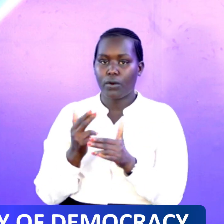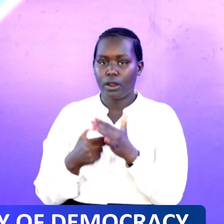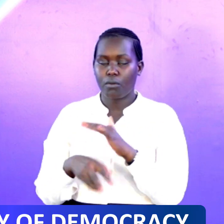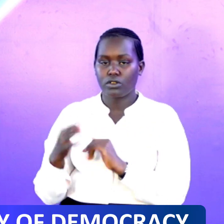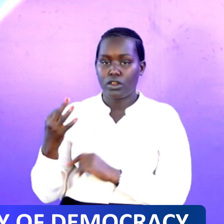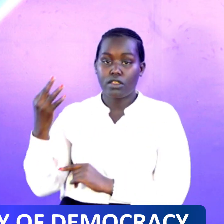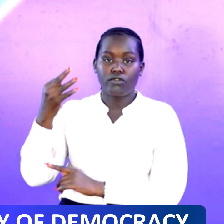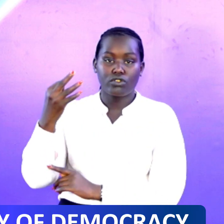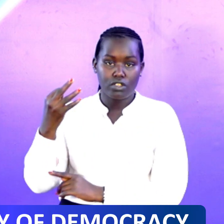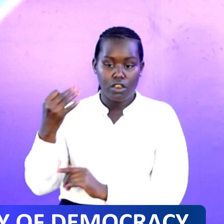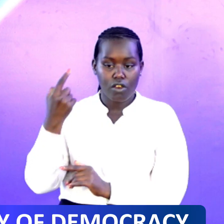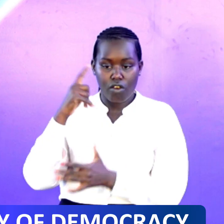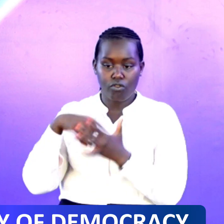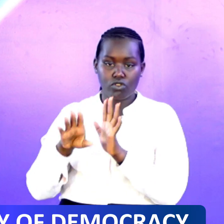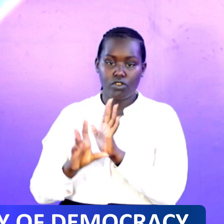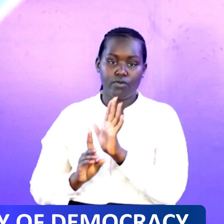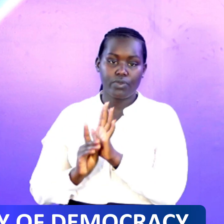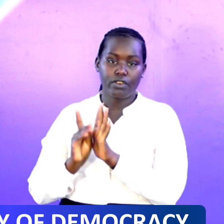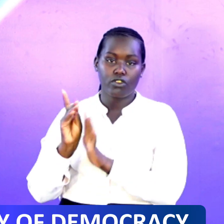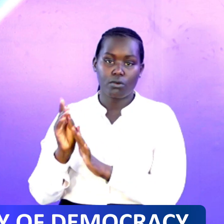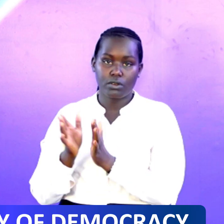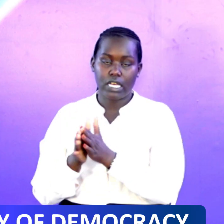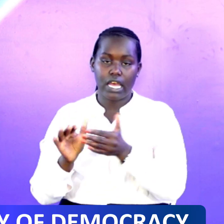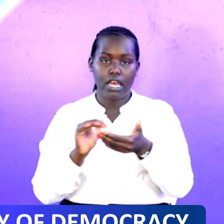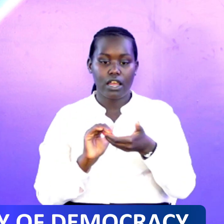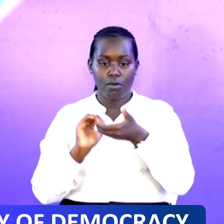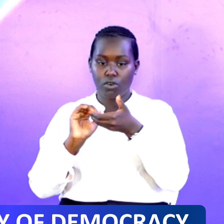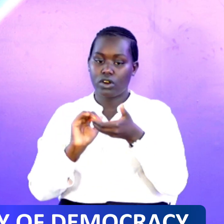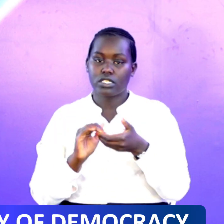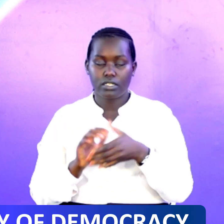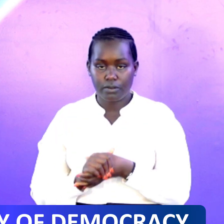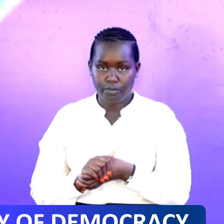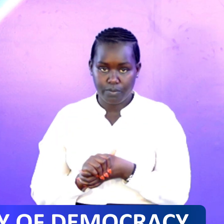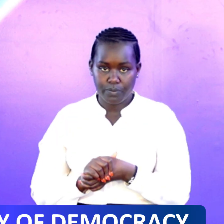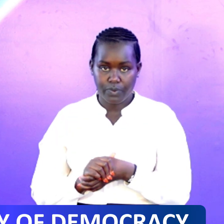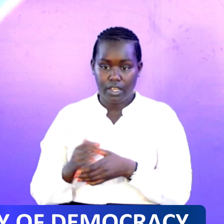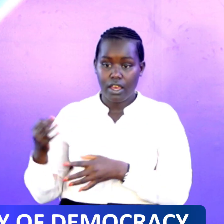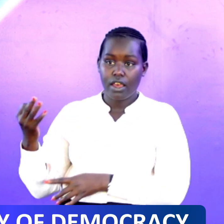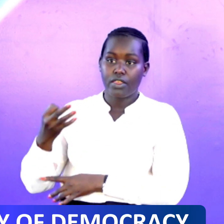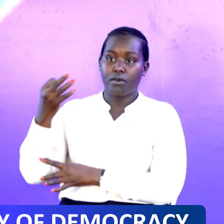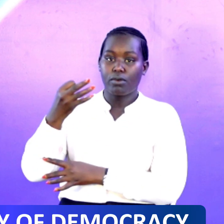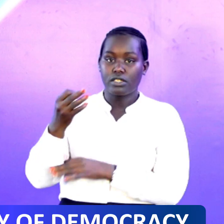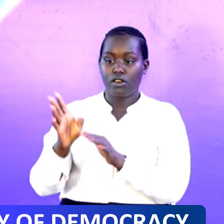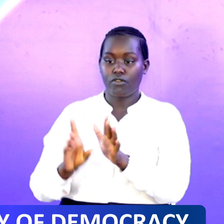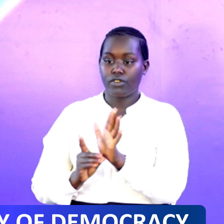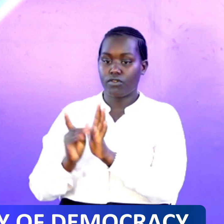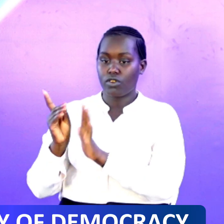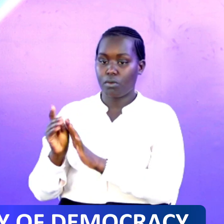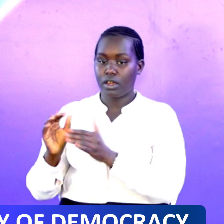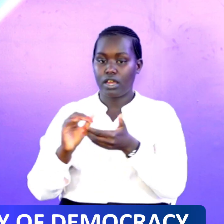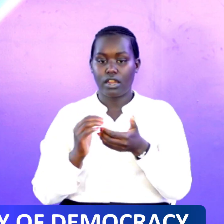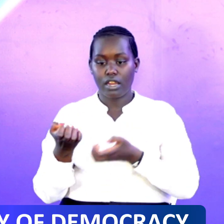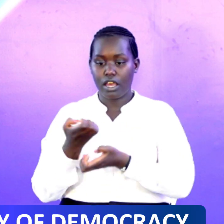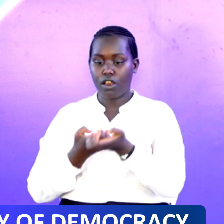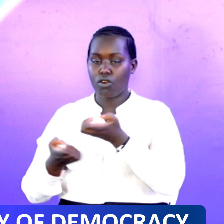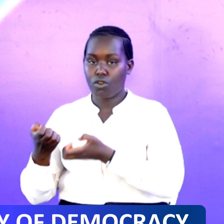Future of Development and Democracy Illusion. The Future of Development and Economic Illusion.